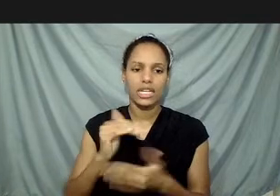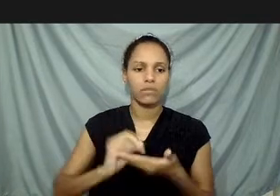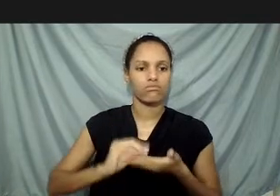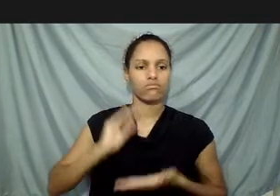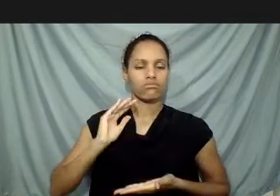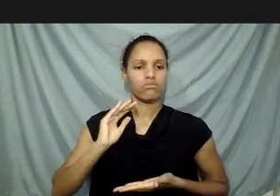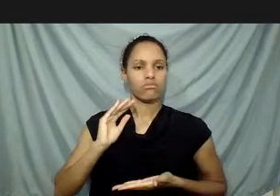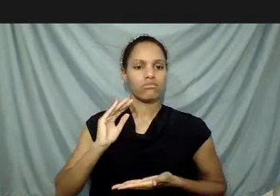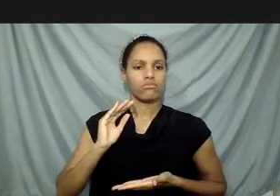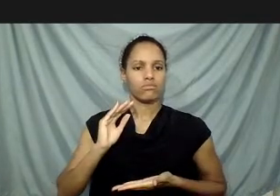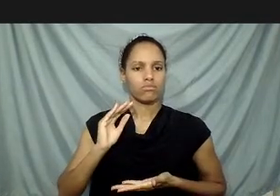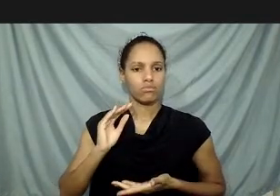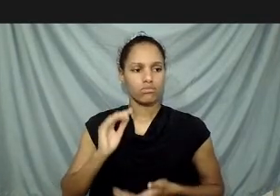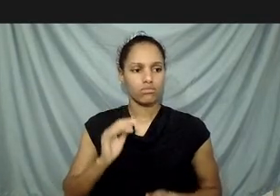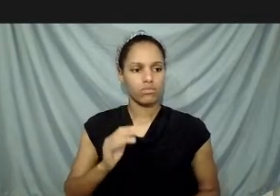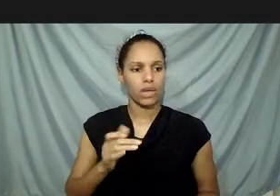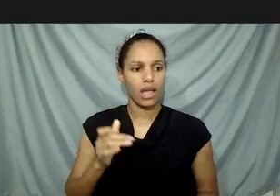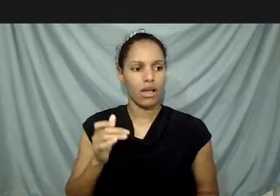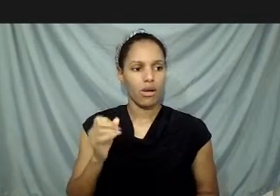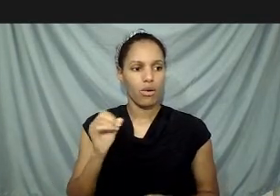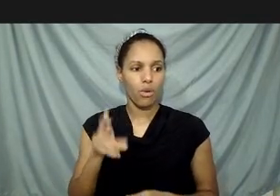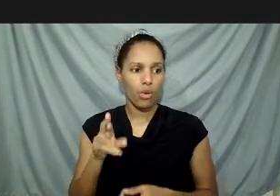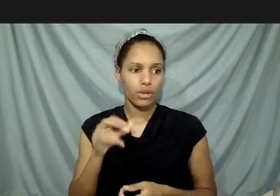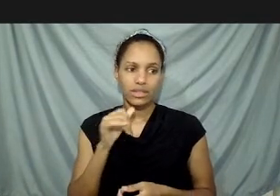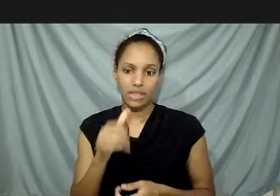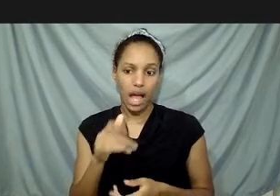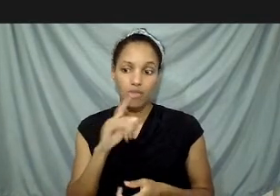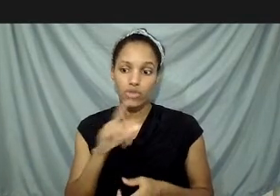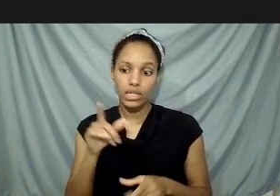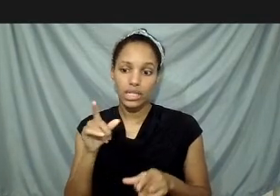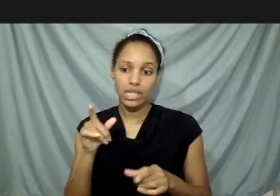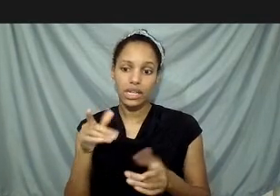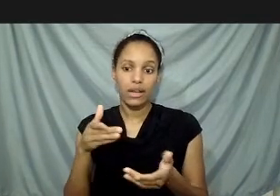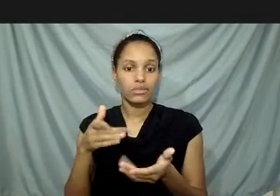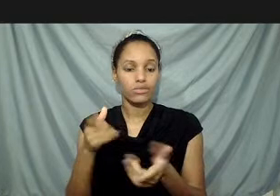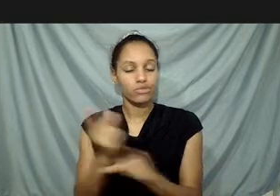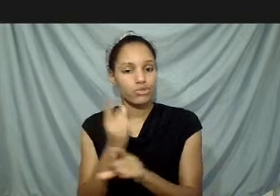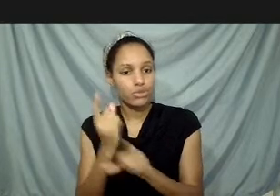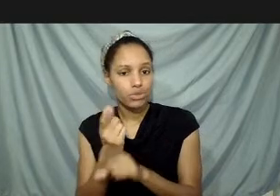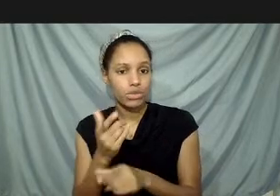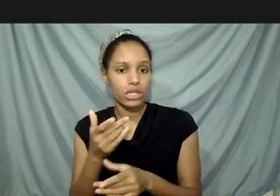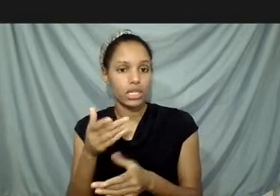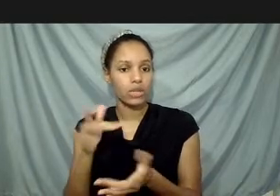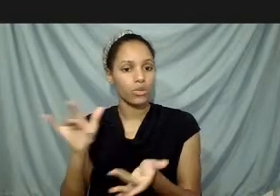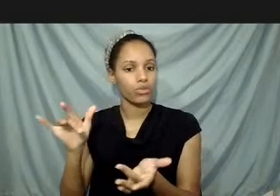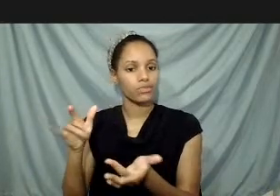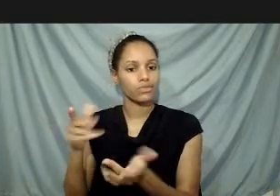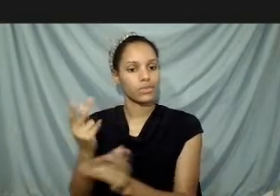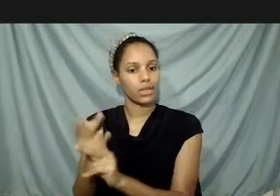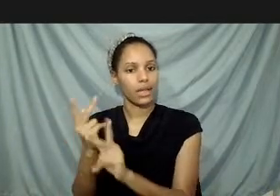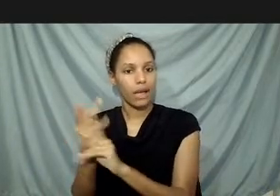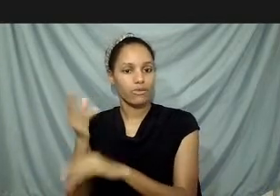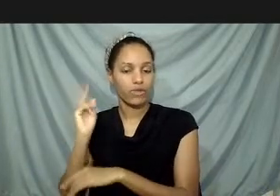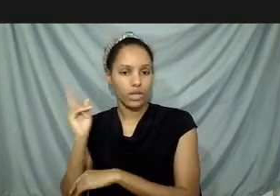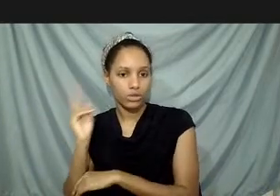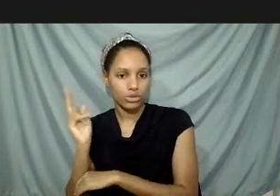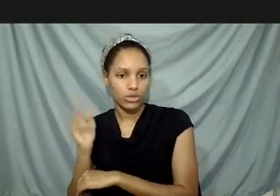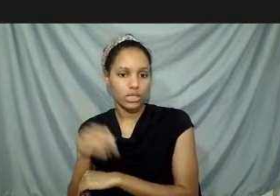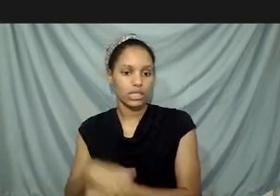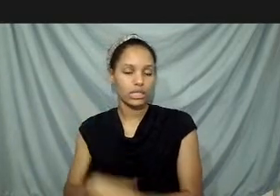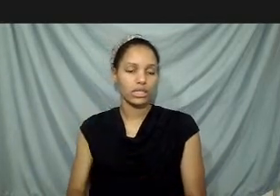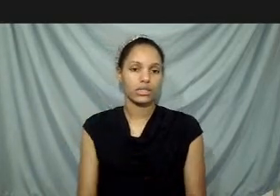been accurately recorded in history. And that's why I think it's important for us to identify it as Black.